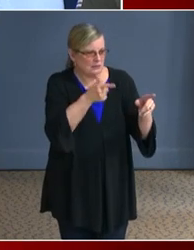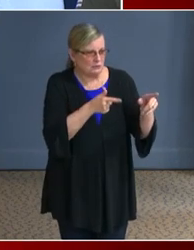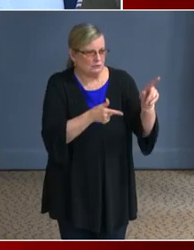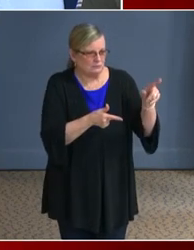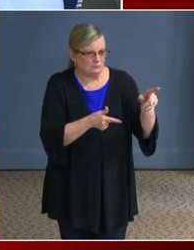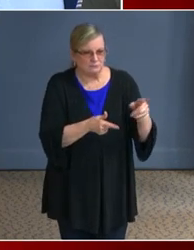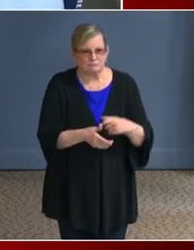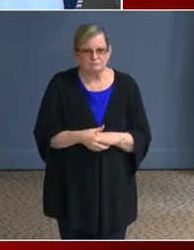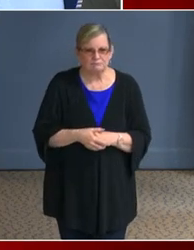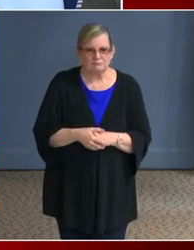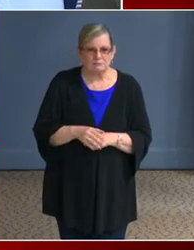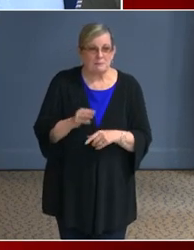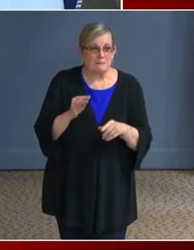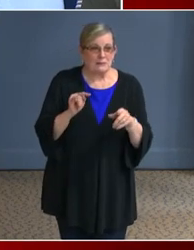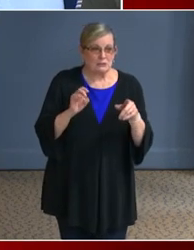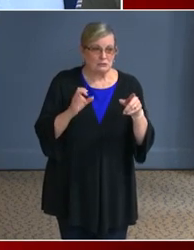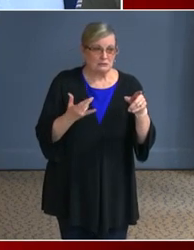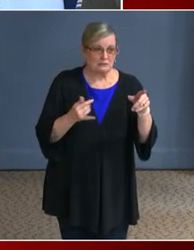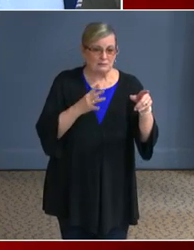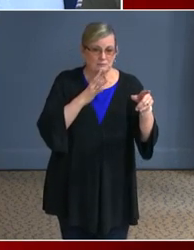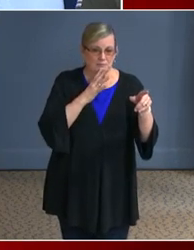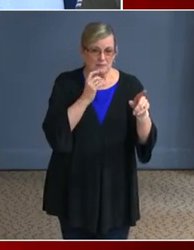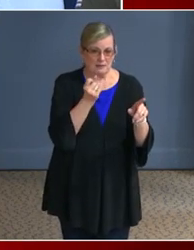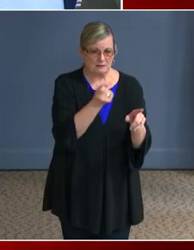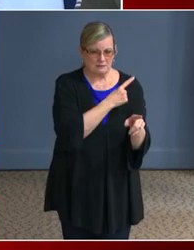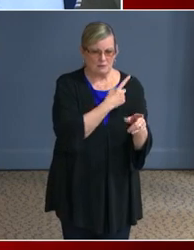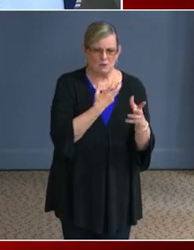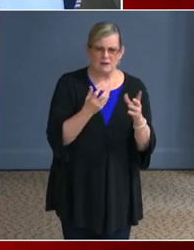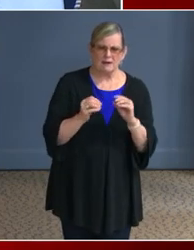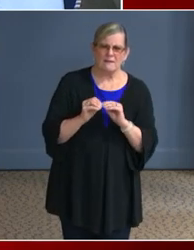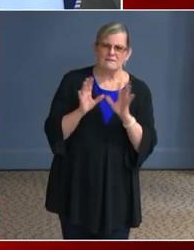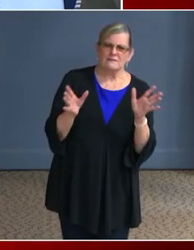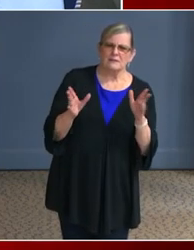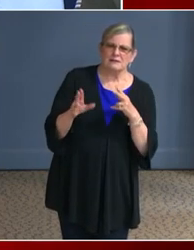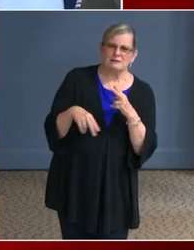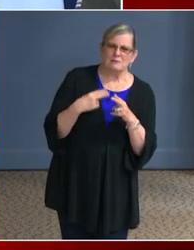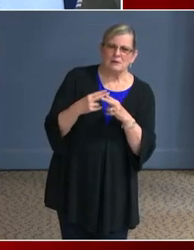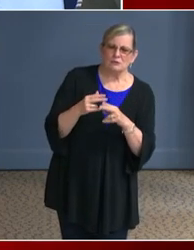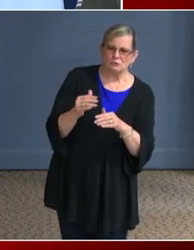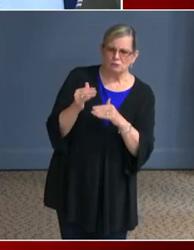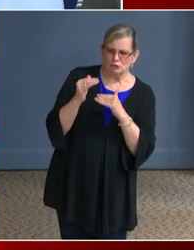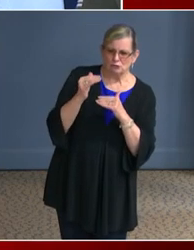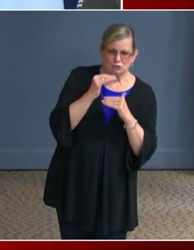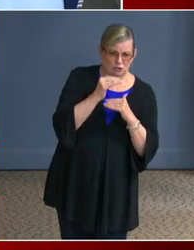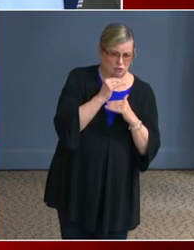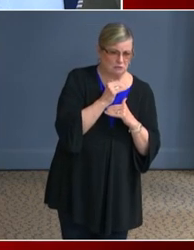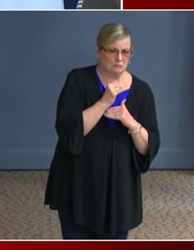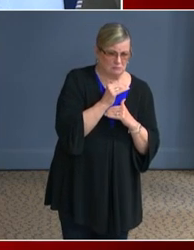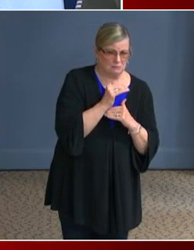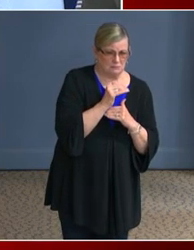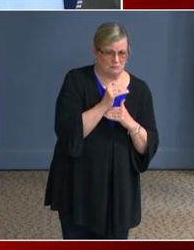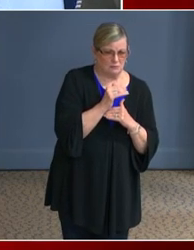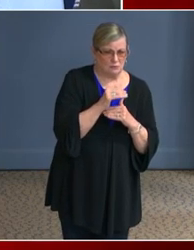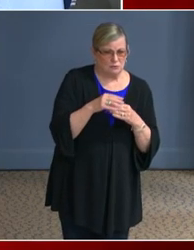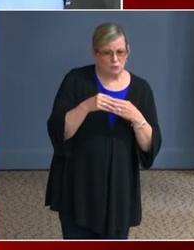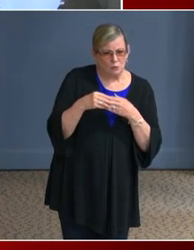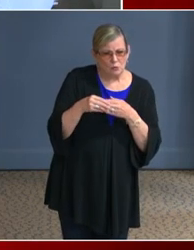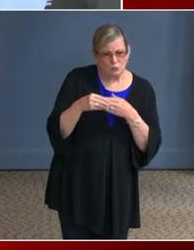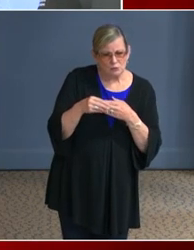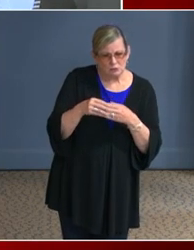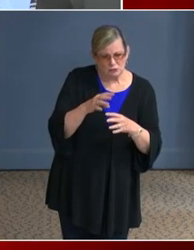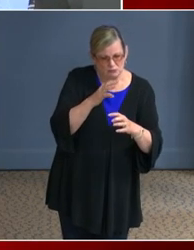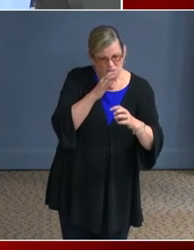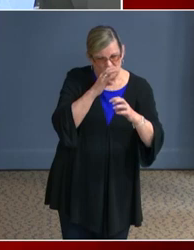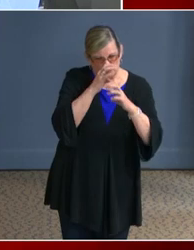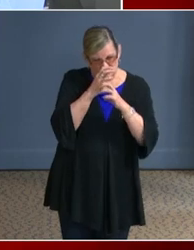Mitch? Just some clarification on, I guess, the restrictions or lifting of the restrictions in bars and restaurants. Are